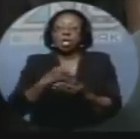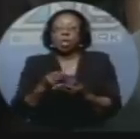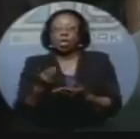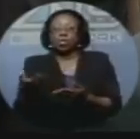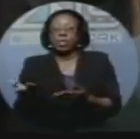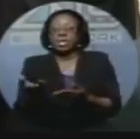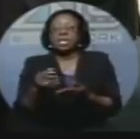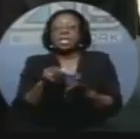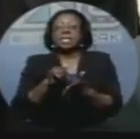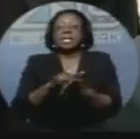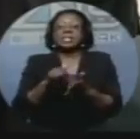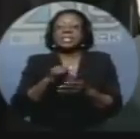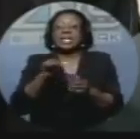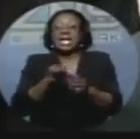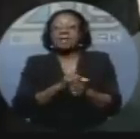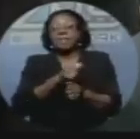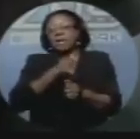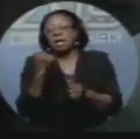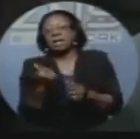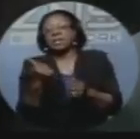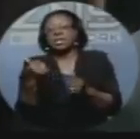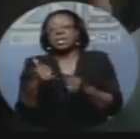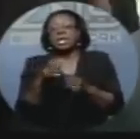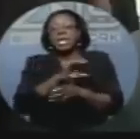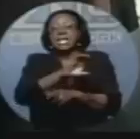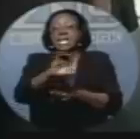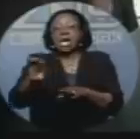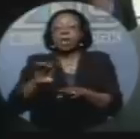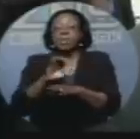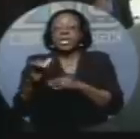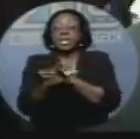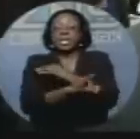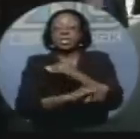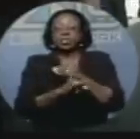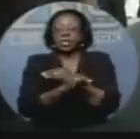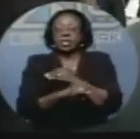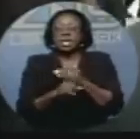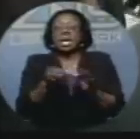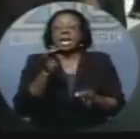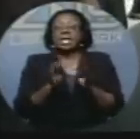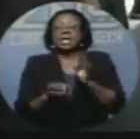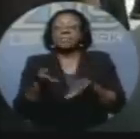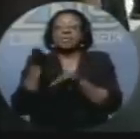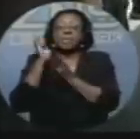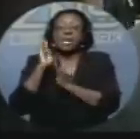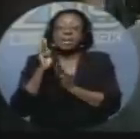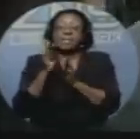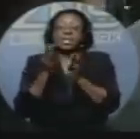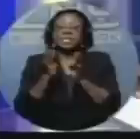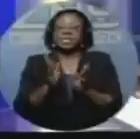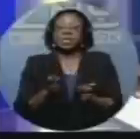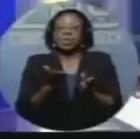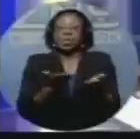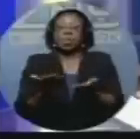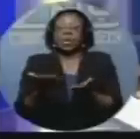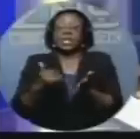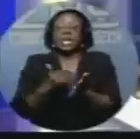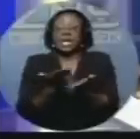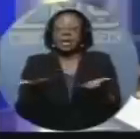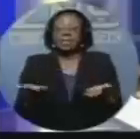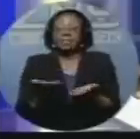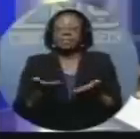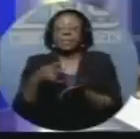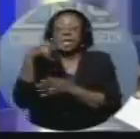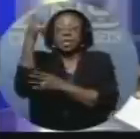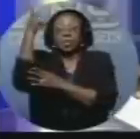in every other Caribbean country. And the question is whether or not the Bahamians would want it here. The